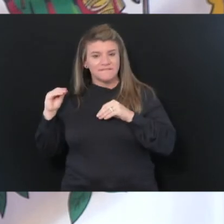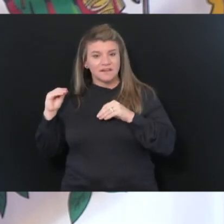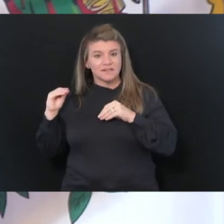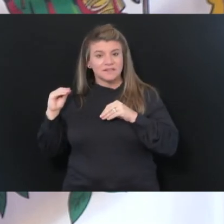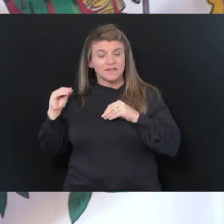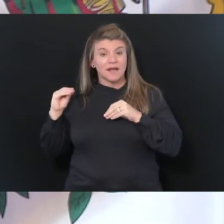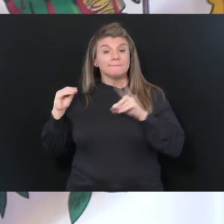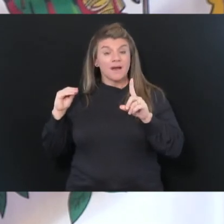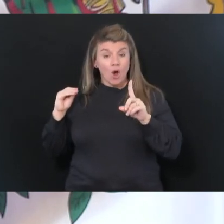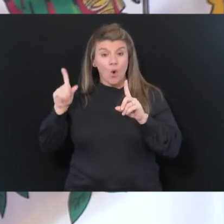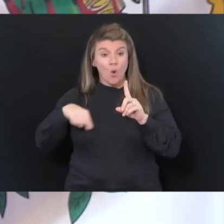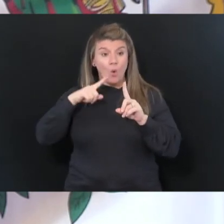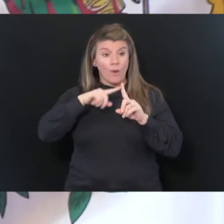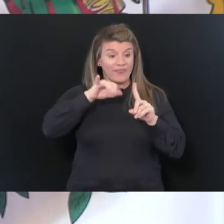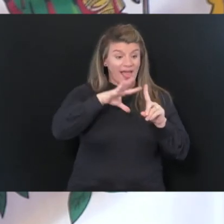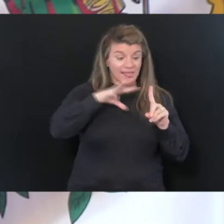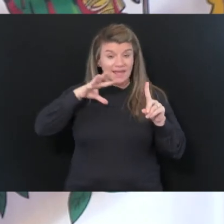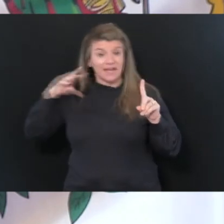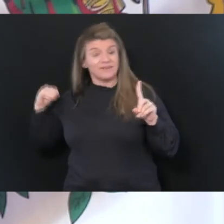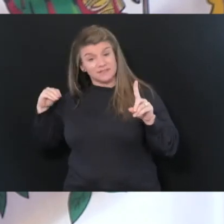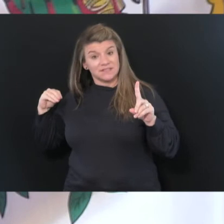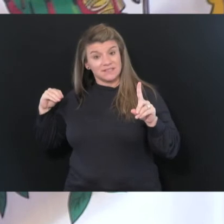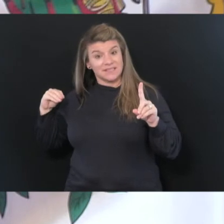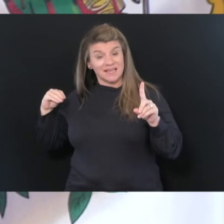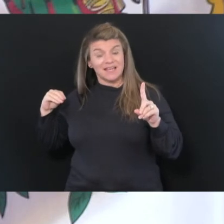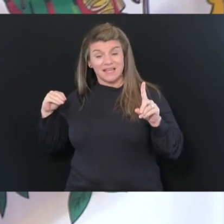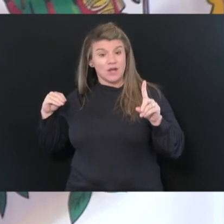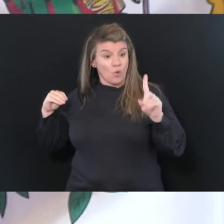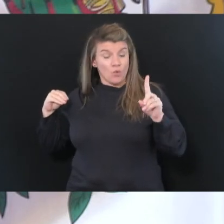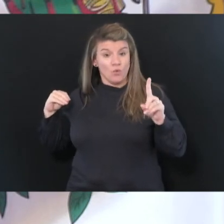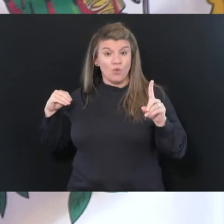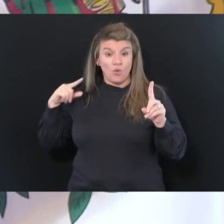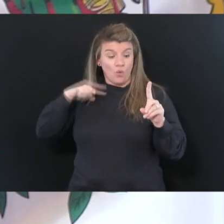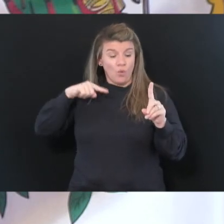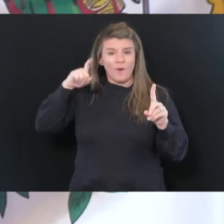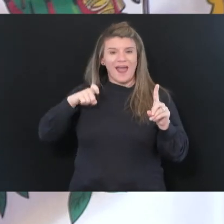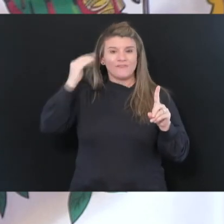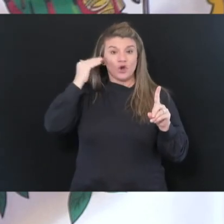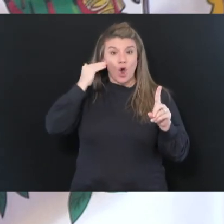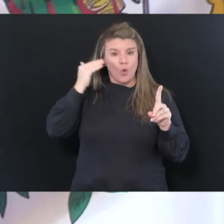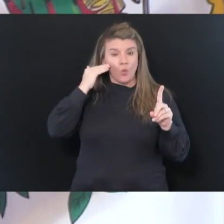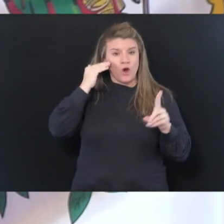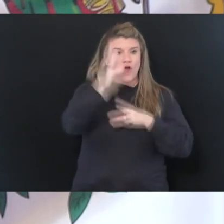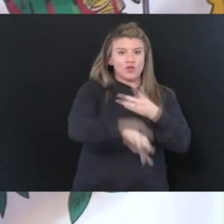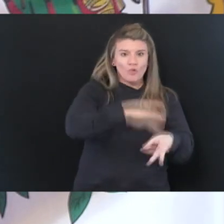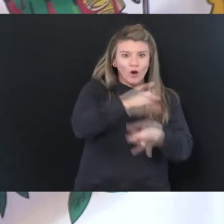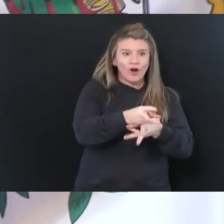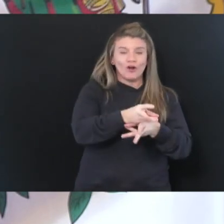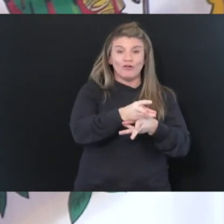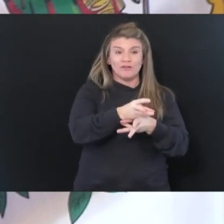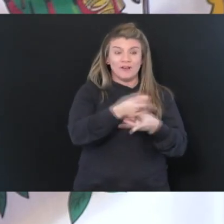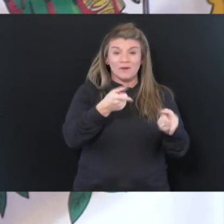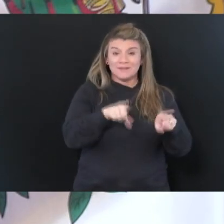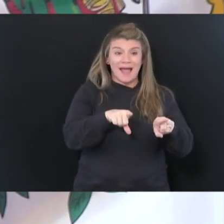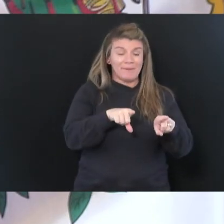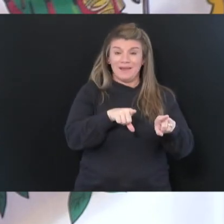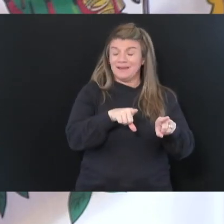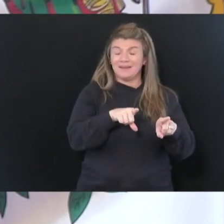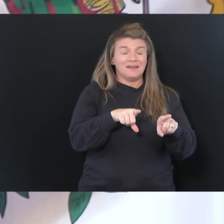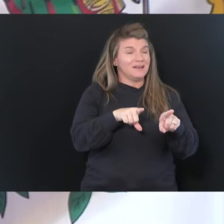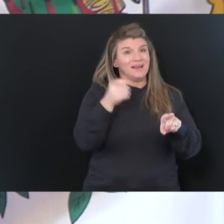it leaves, absolutely, without any question, you know, the world in the last probably couple